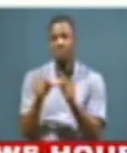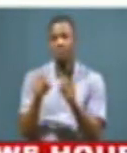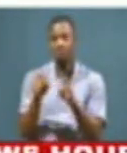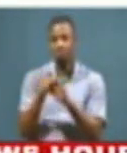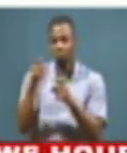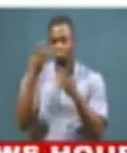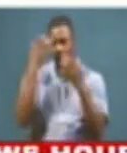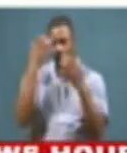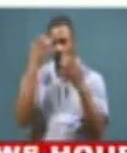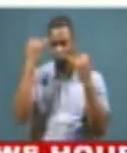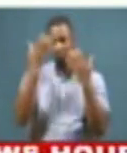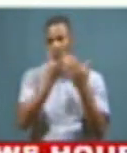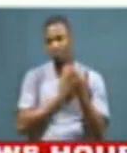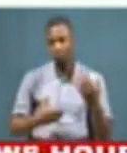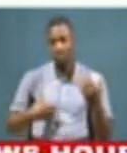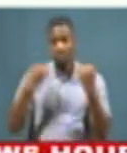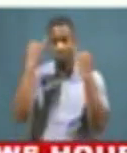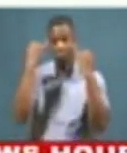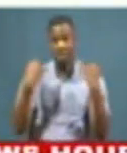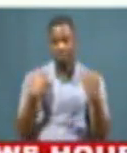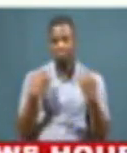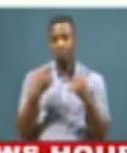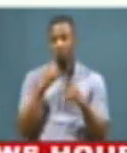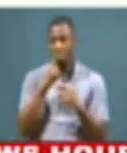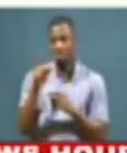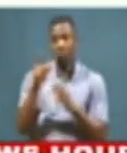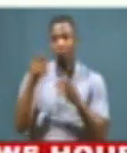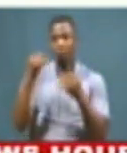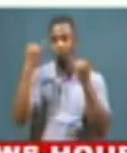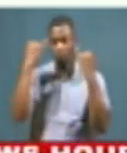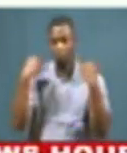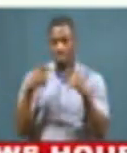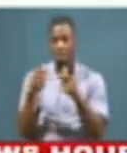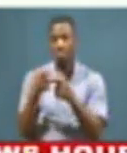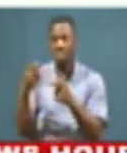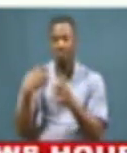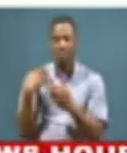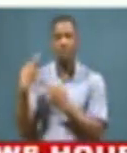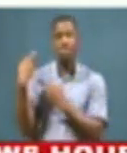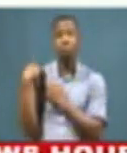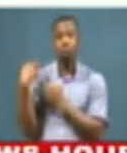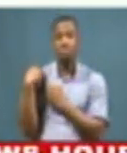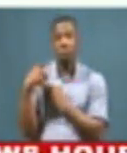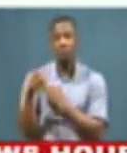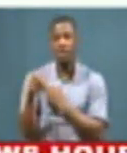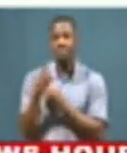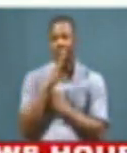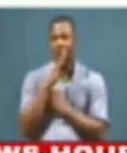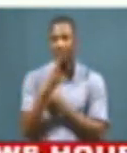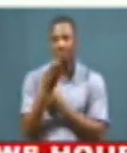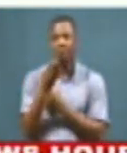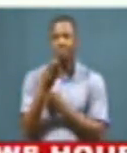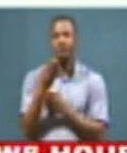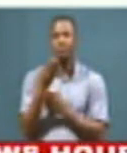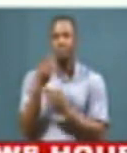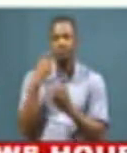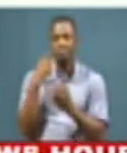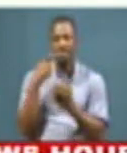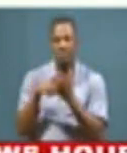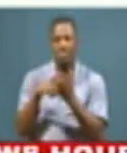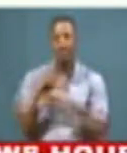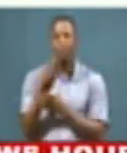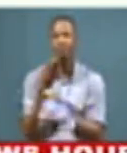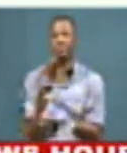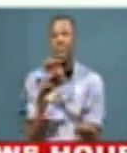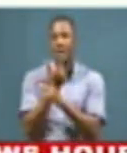Justice. The judiciary has the onerous responsibility of being the bulwark of the defense of the